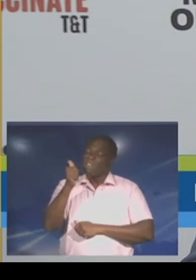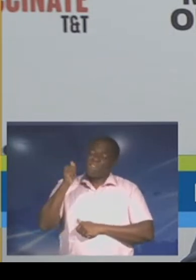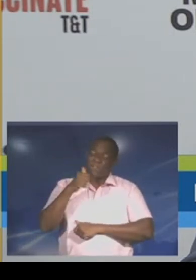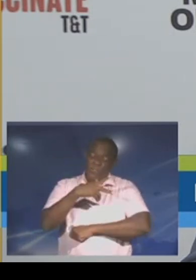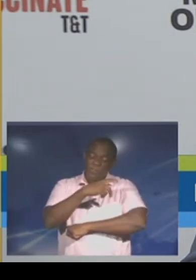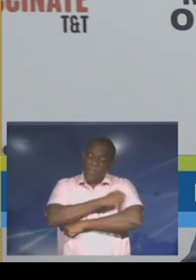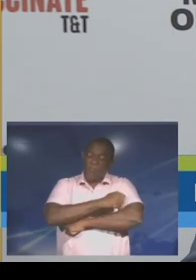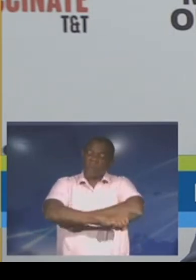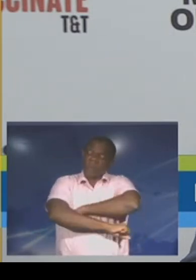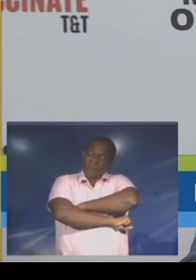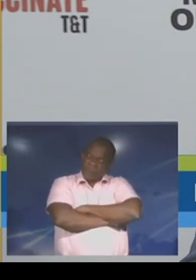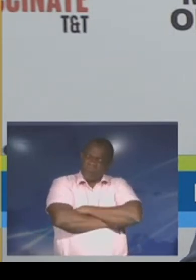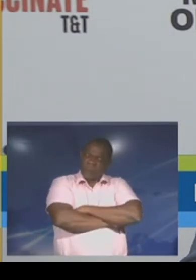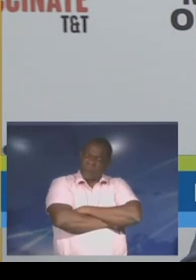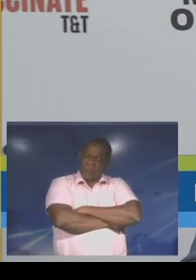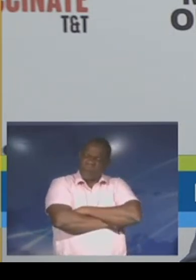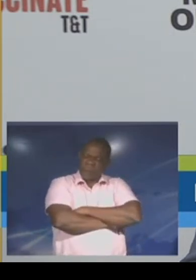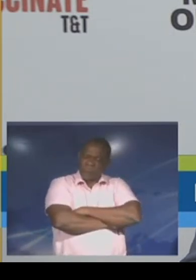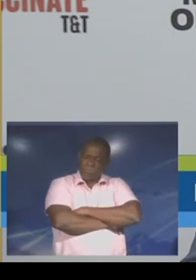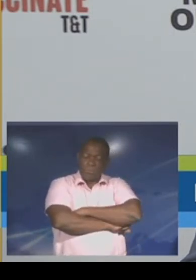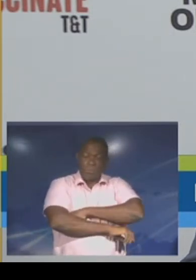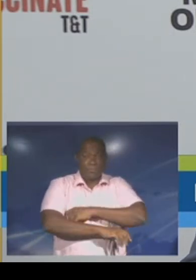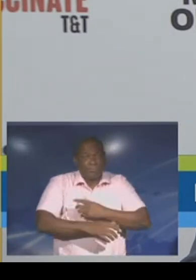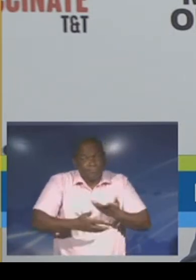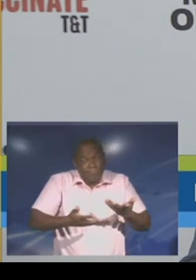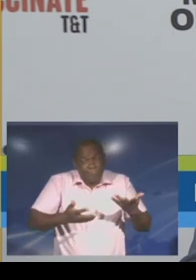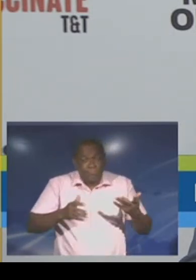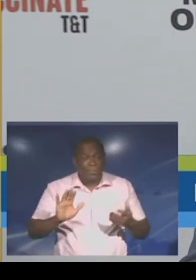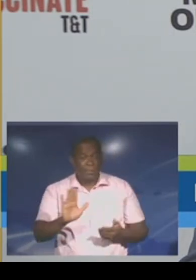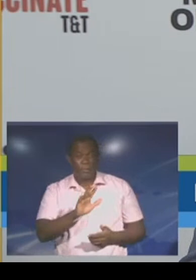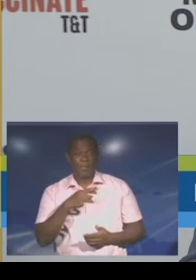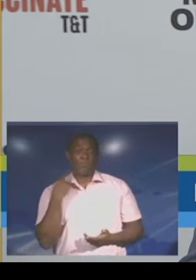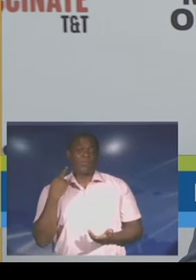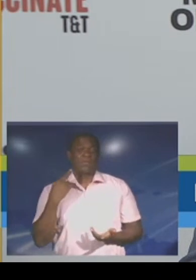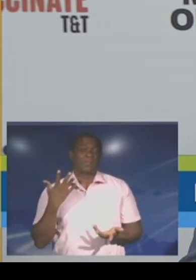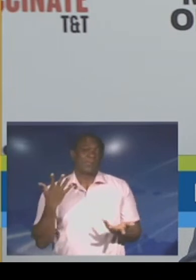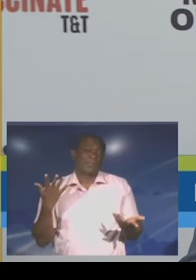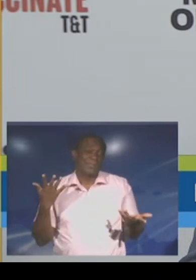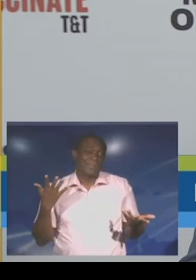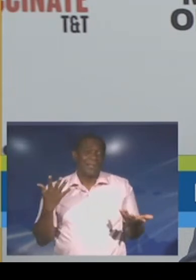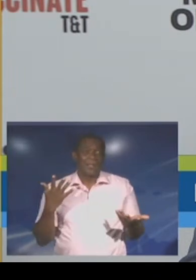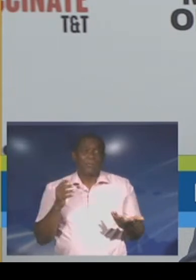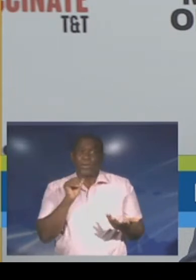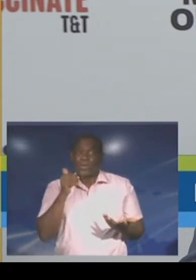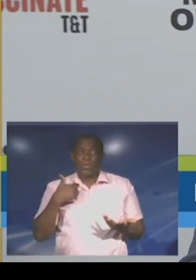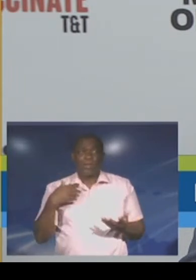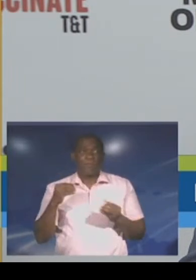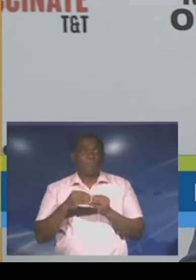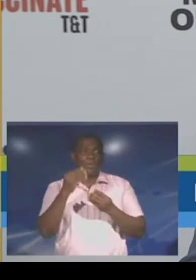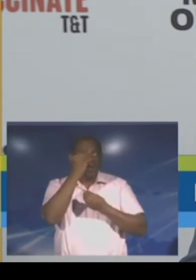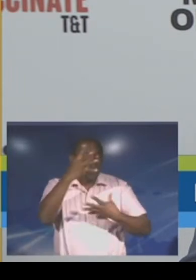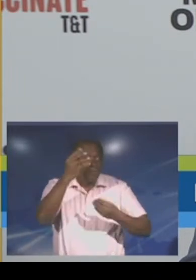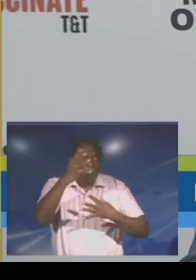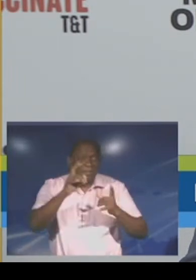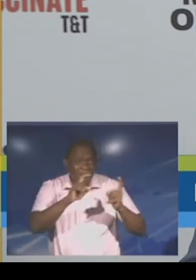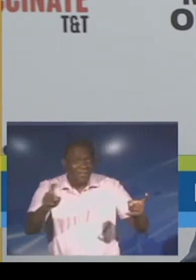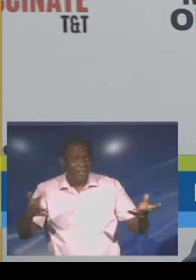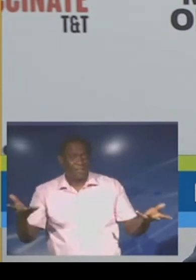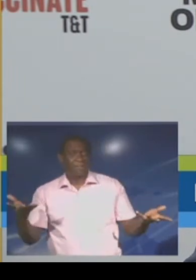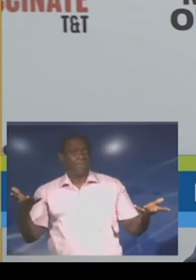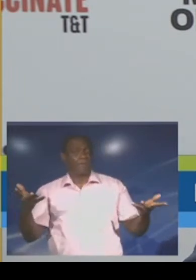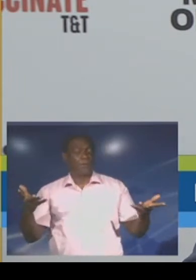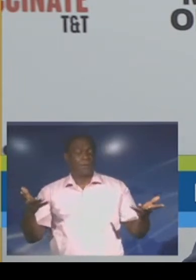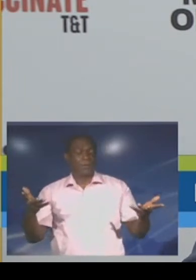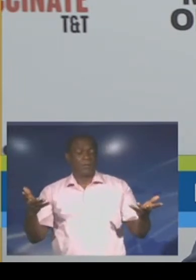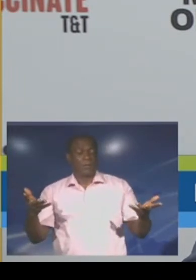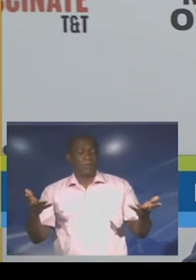are taking. There is no more information to give out. There is no new strategy that anyone